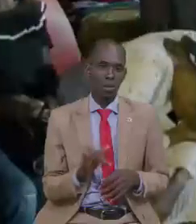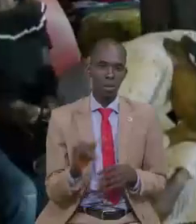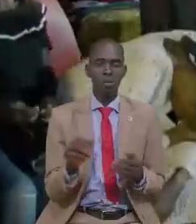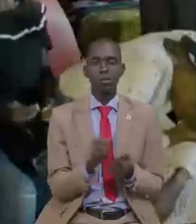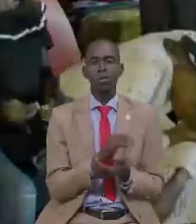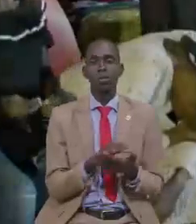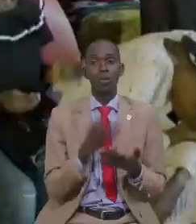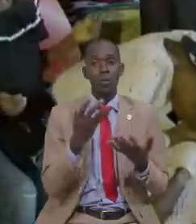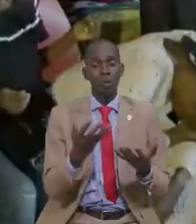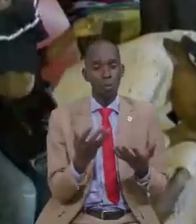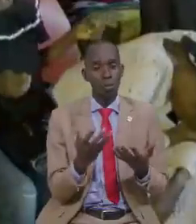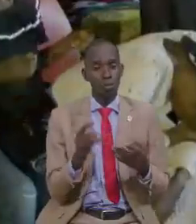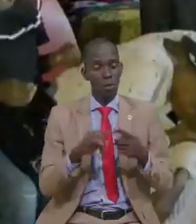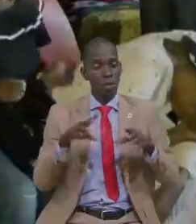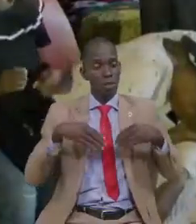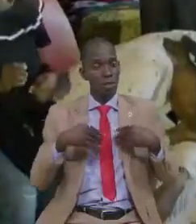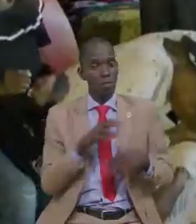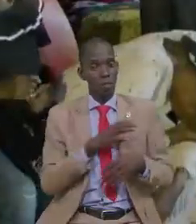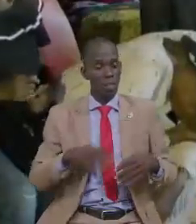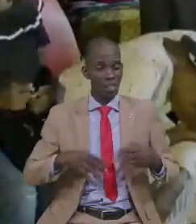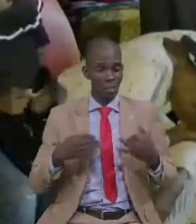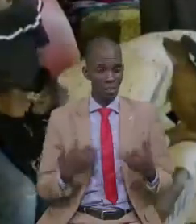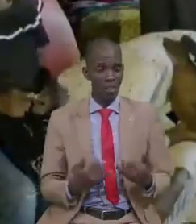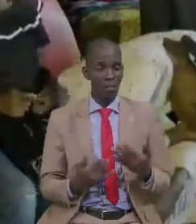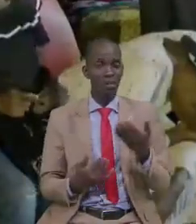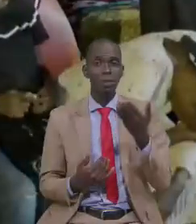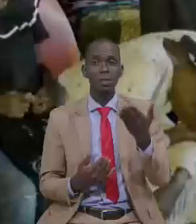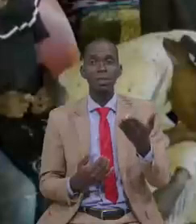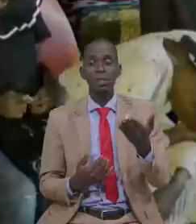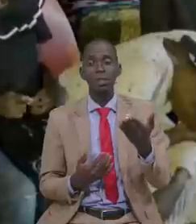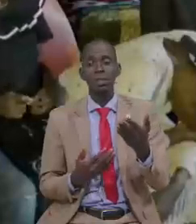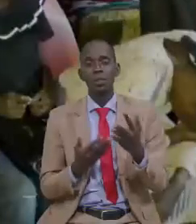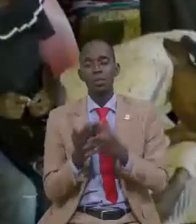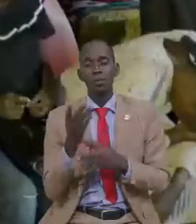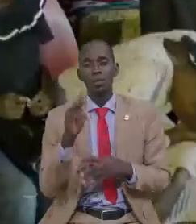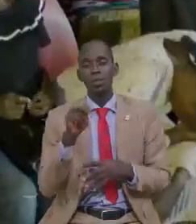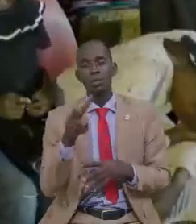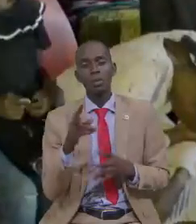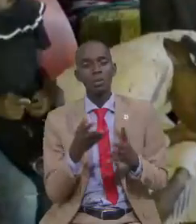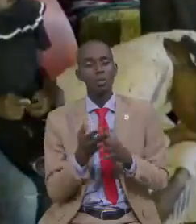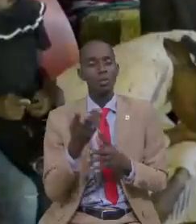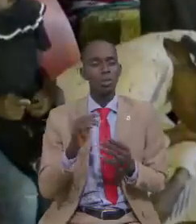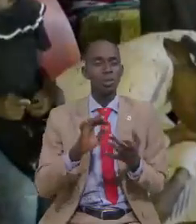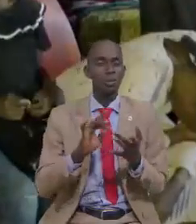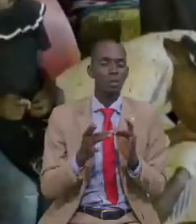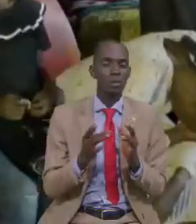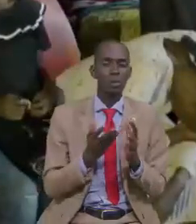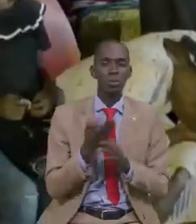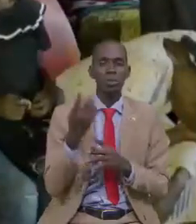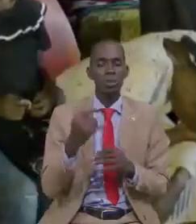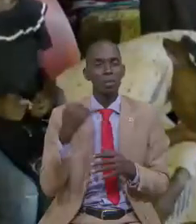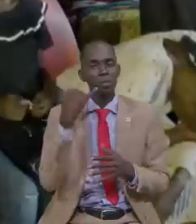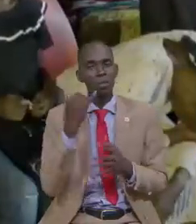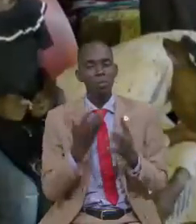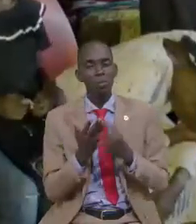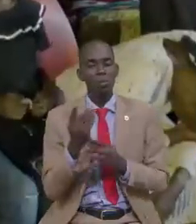hand here, there, everywhere, please stand up. And you're saying, Lord, here am